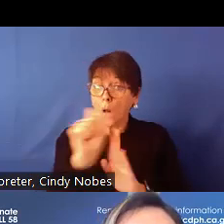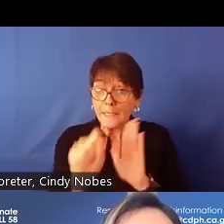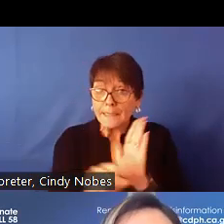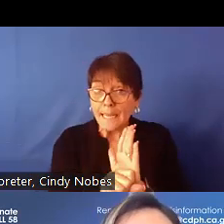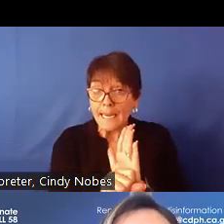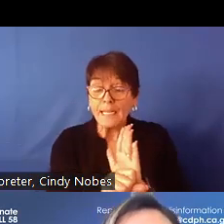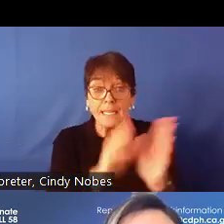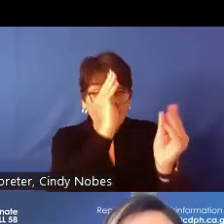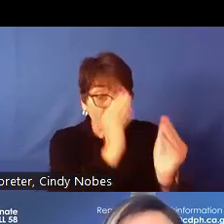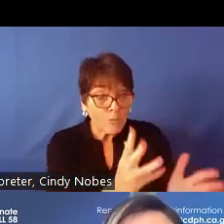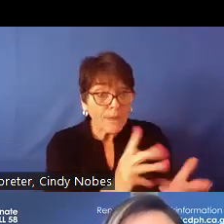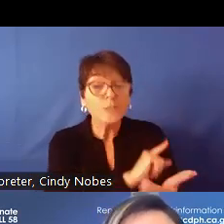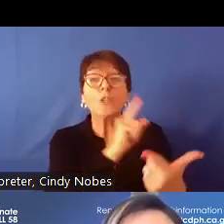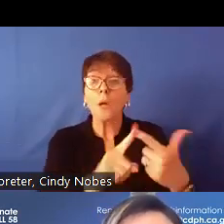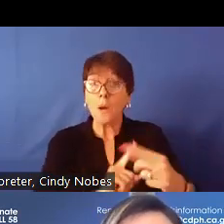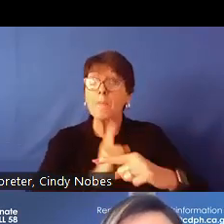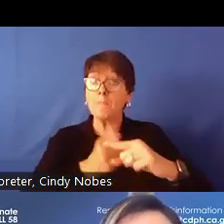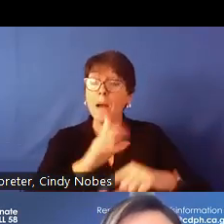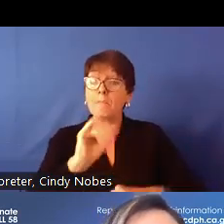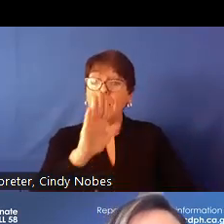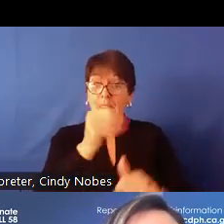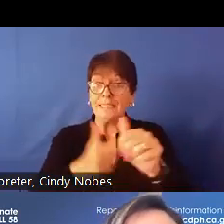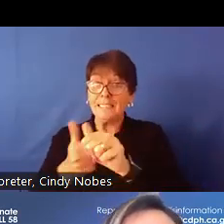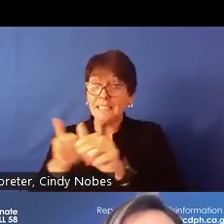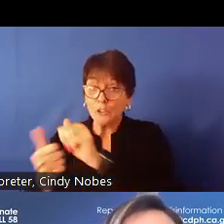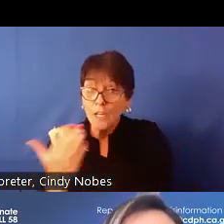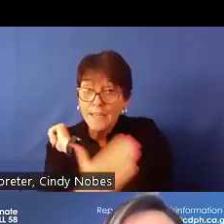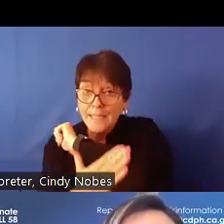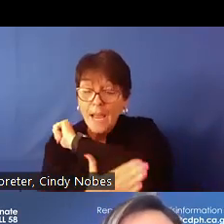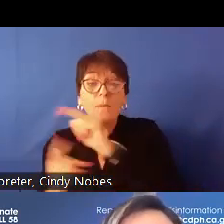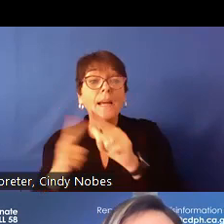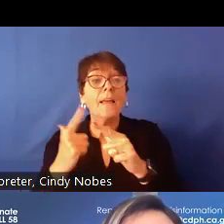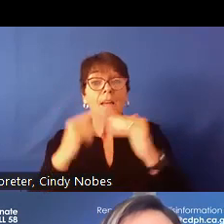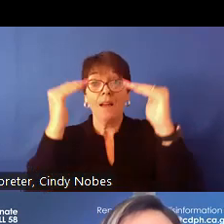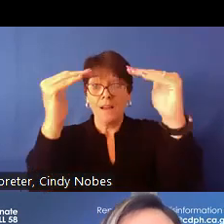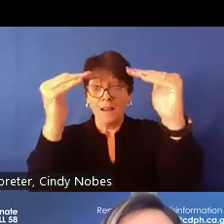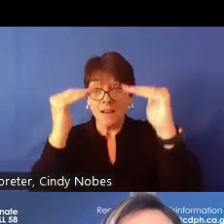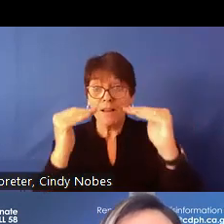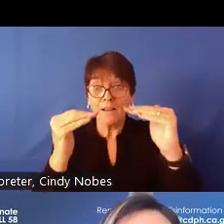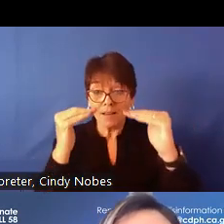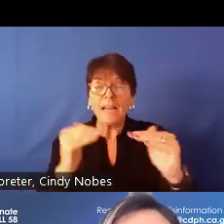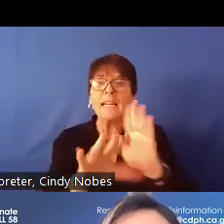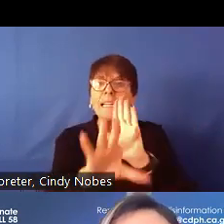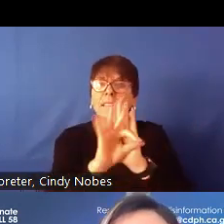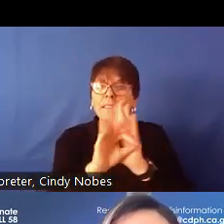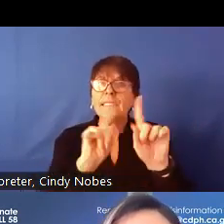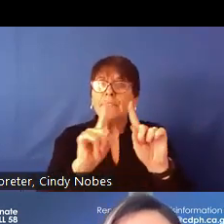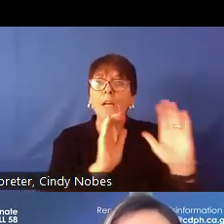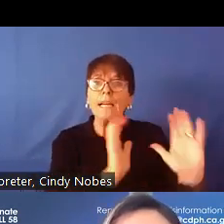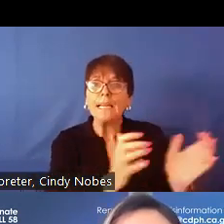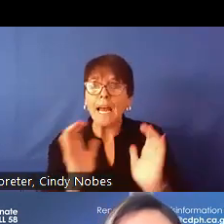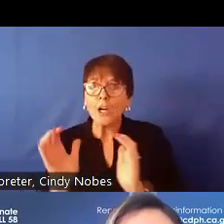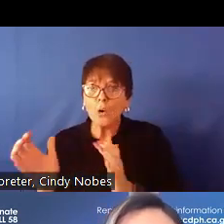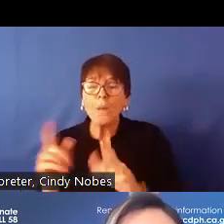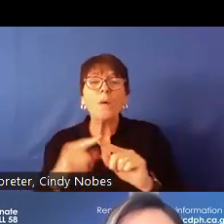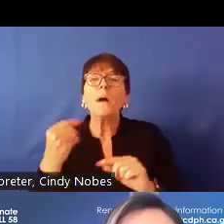statewide information, as well as by county. And then in the drop-down boxes, you can also select different categories. But here wanted to